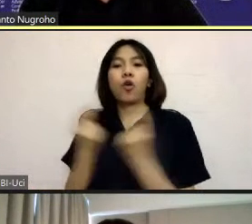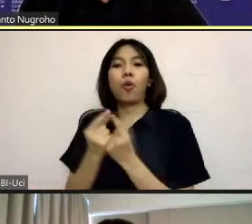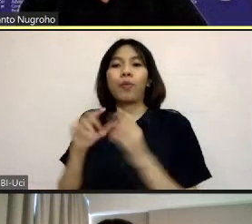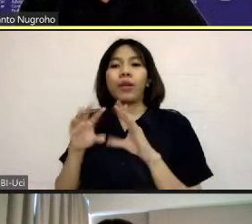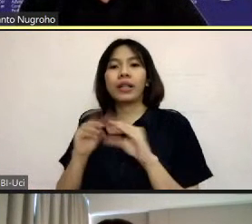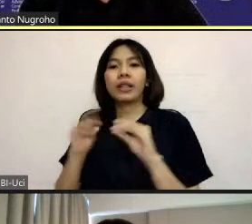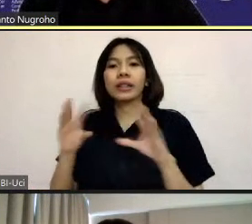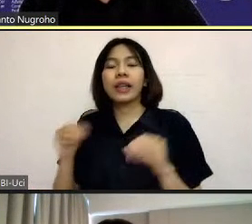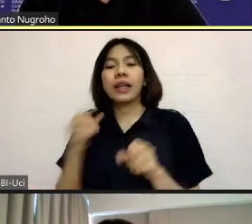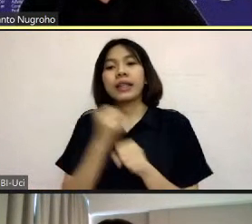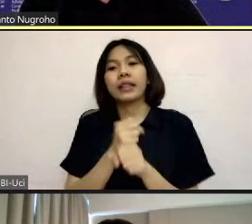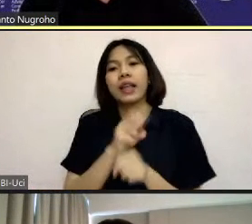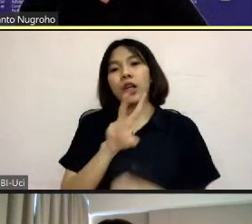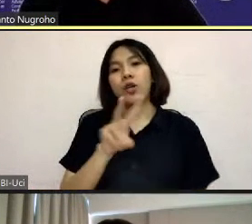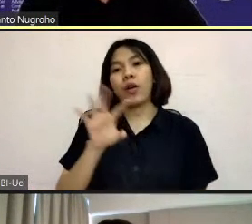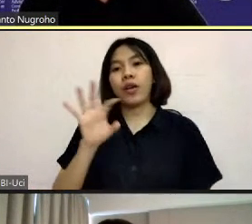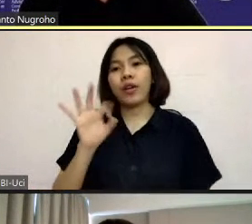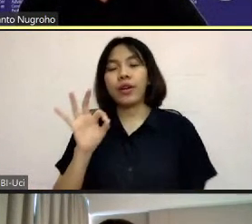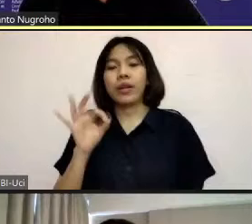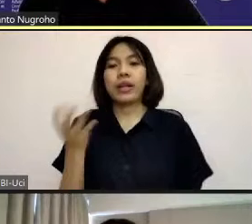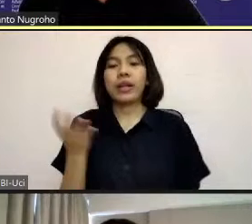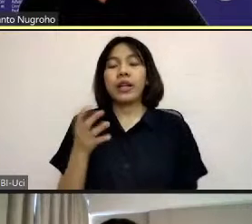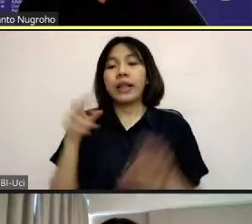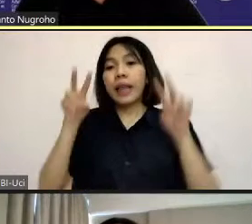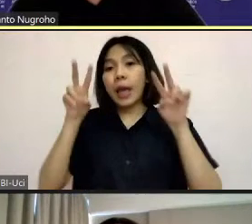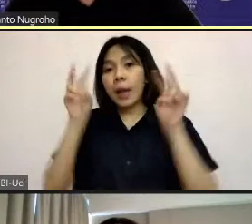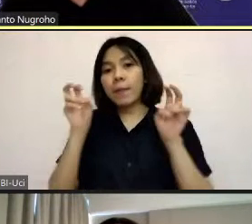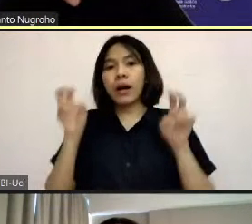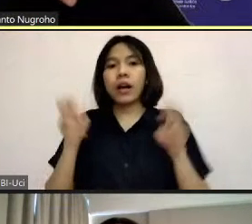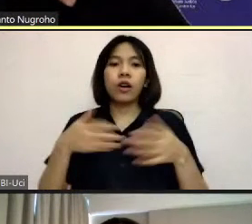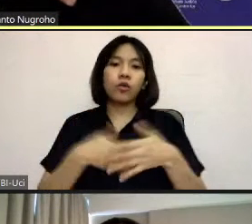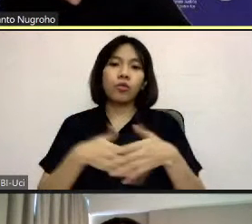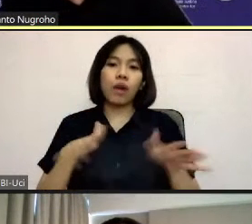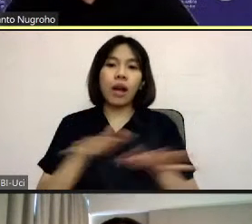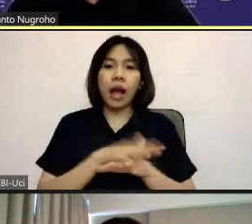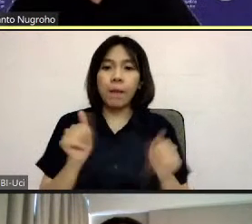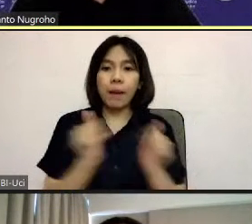C20 on civic space. Thank you very much.